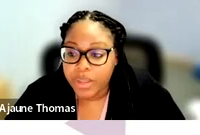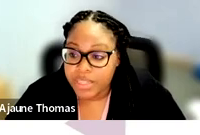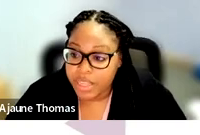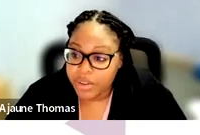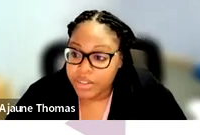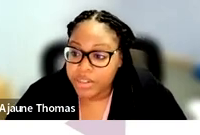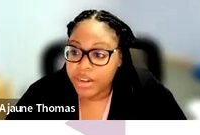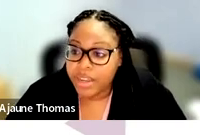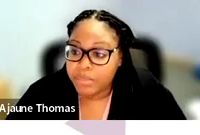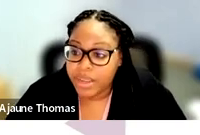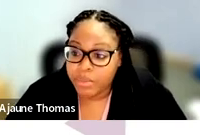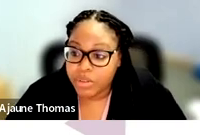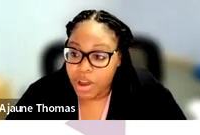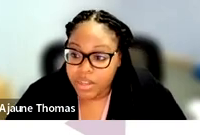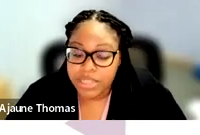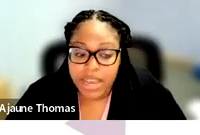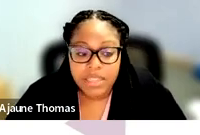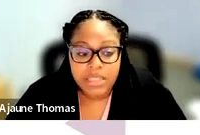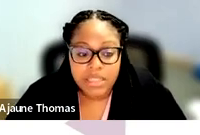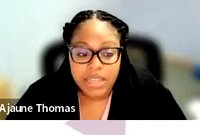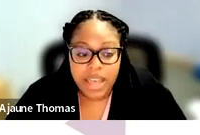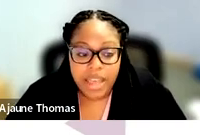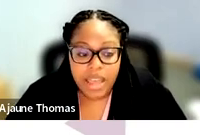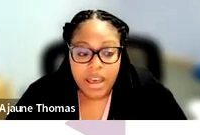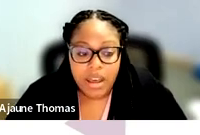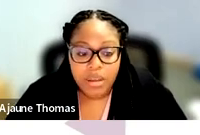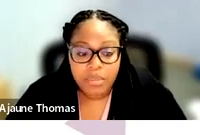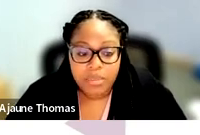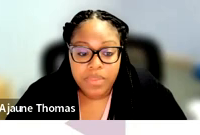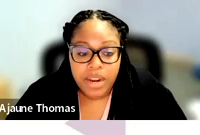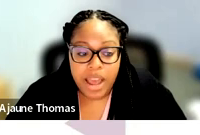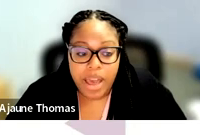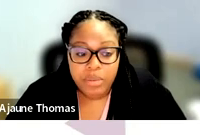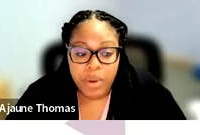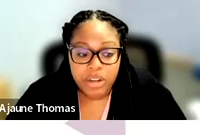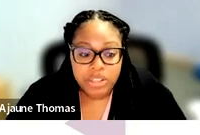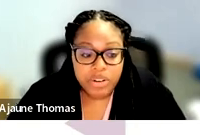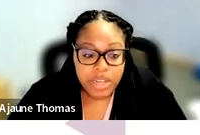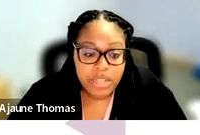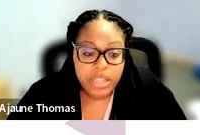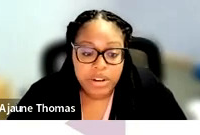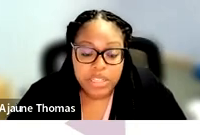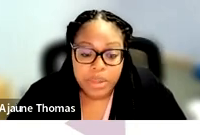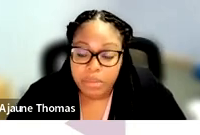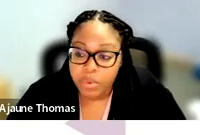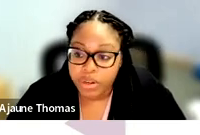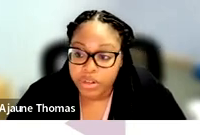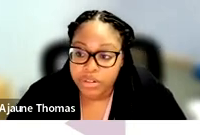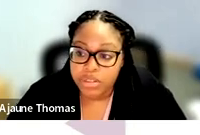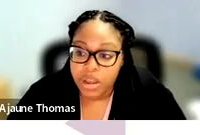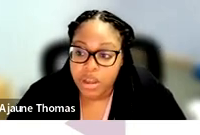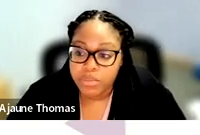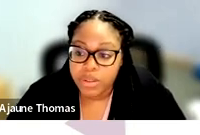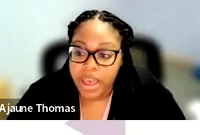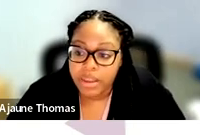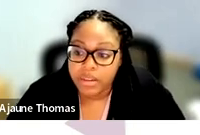so like the cellular and being able to talk to text, things like that. They now have a brighter screen, thinner display